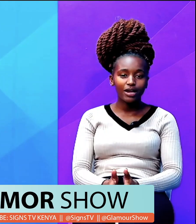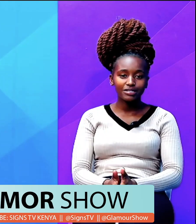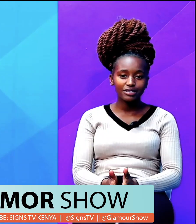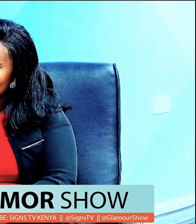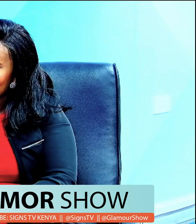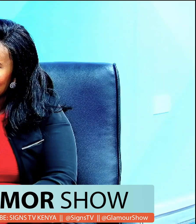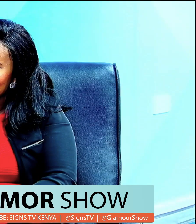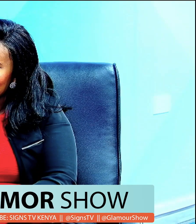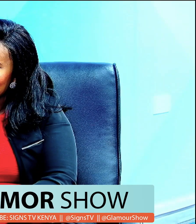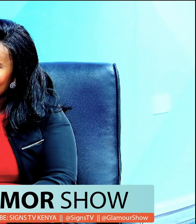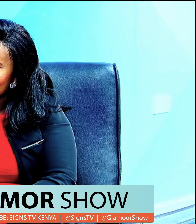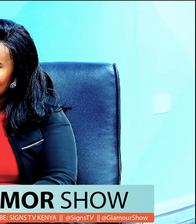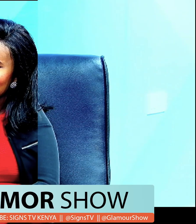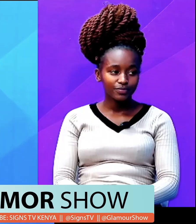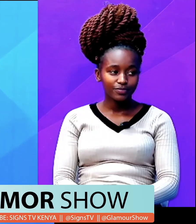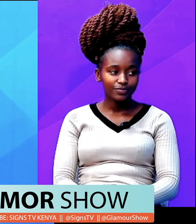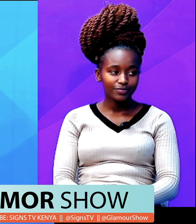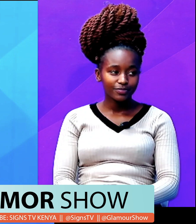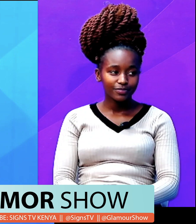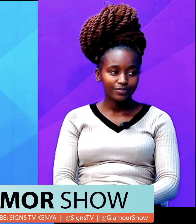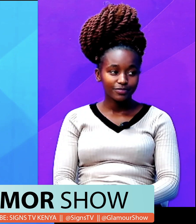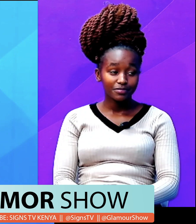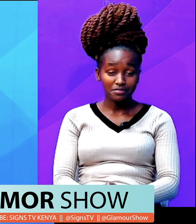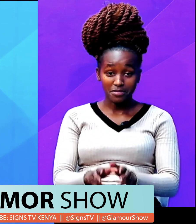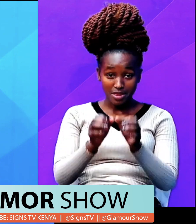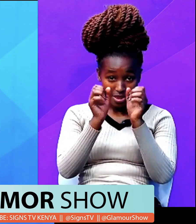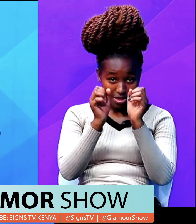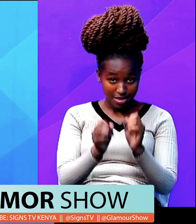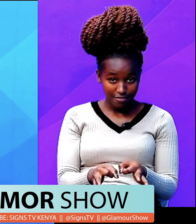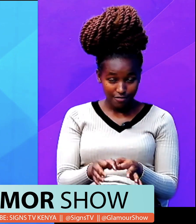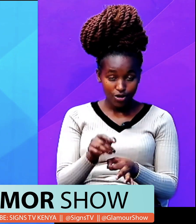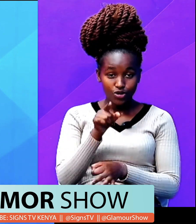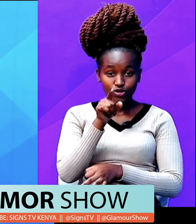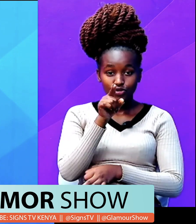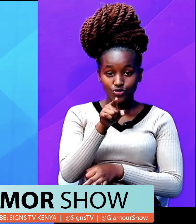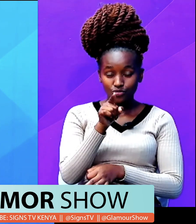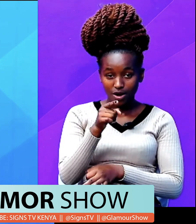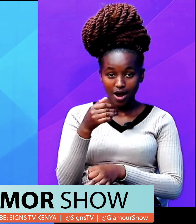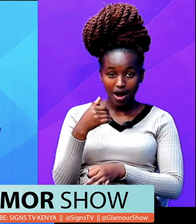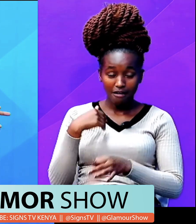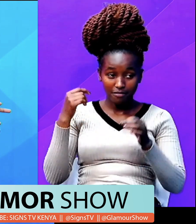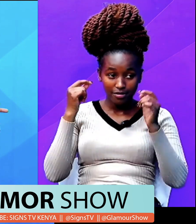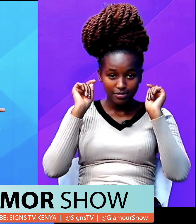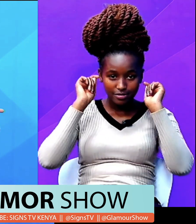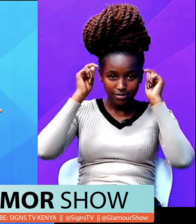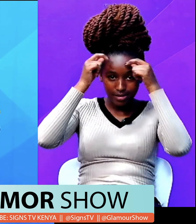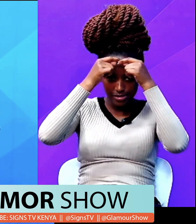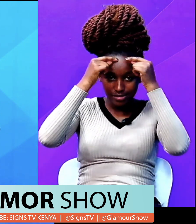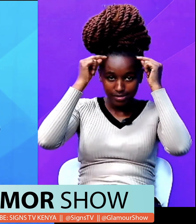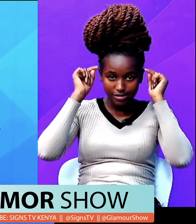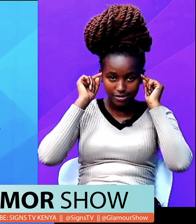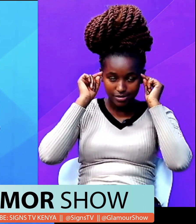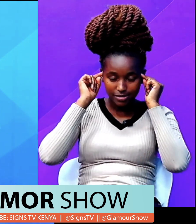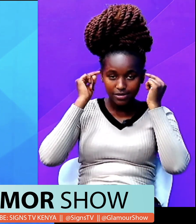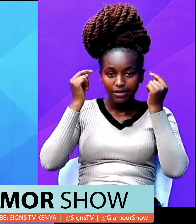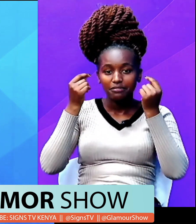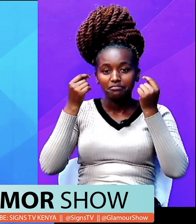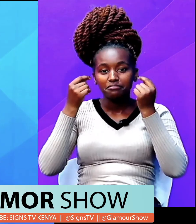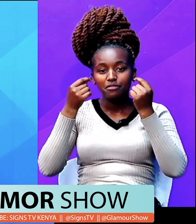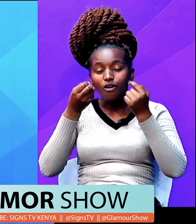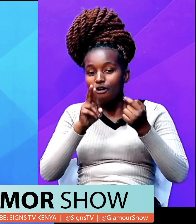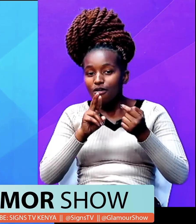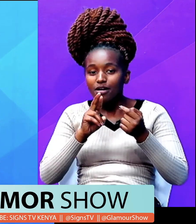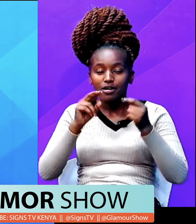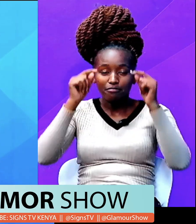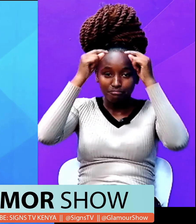the prices vary? If you come with a, you mean if you come with a closure and a frontal? So